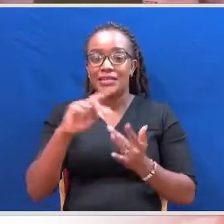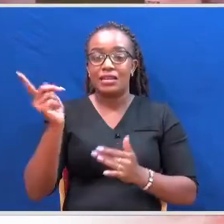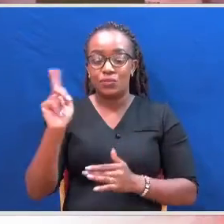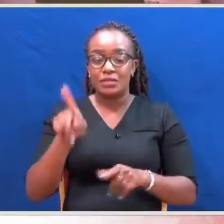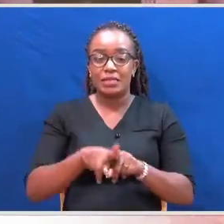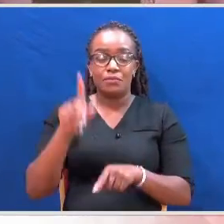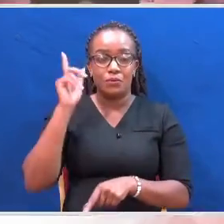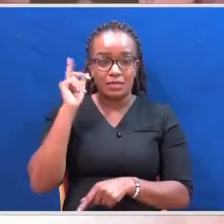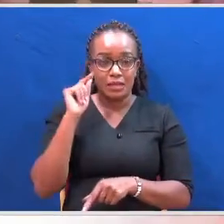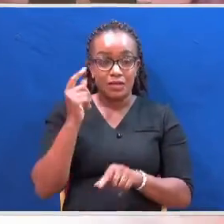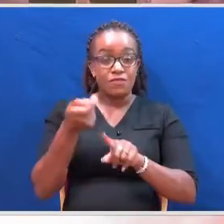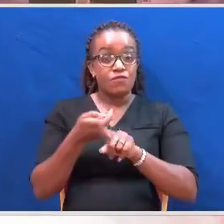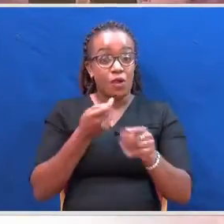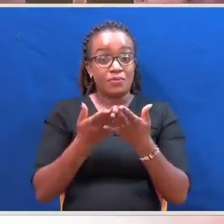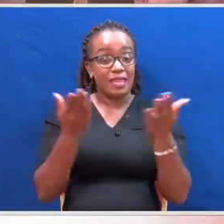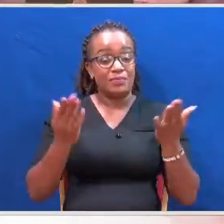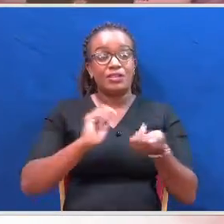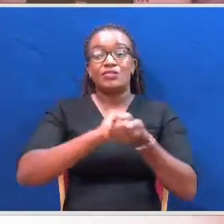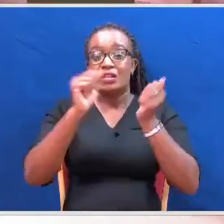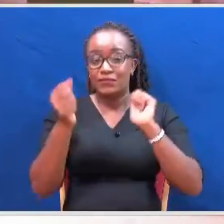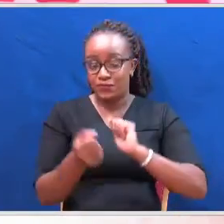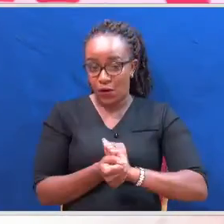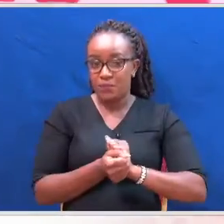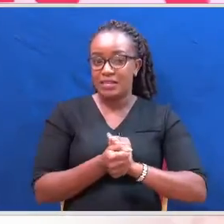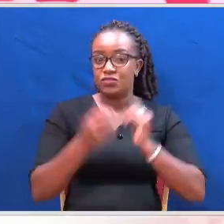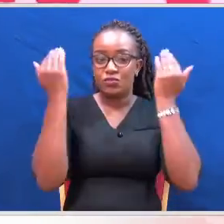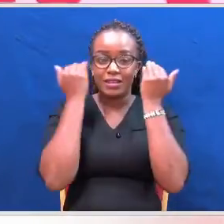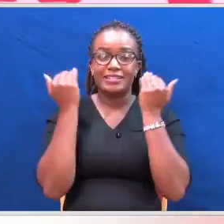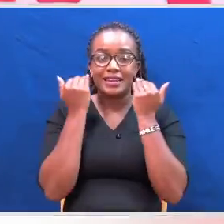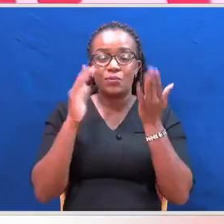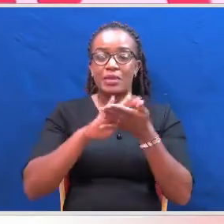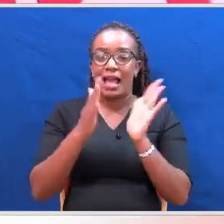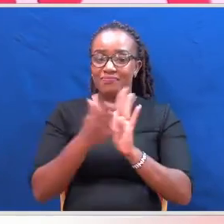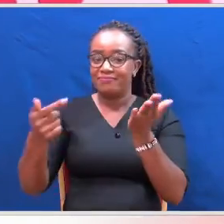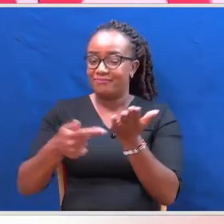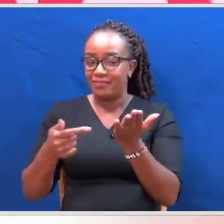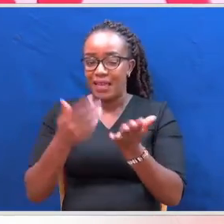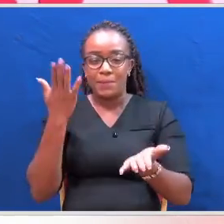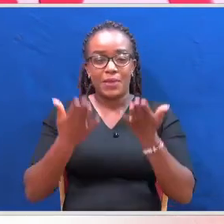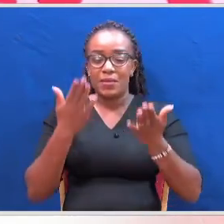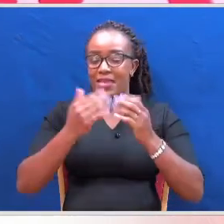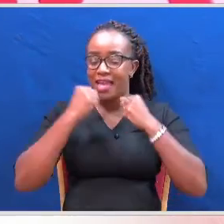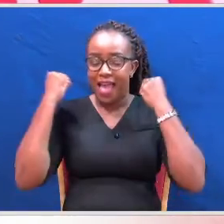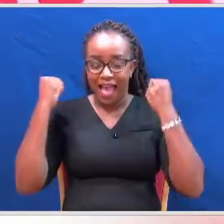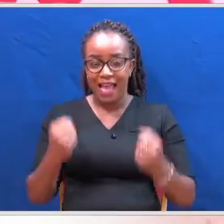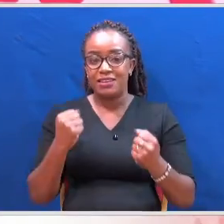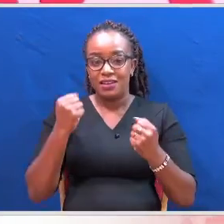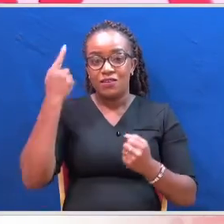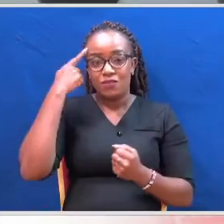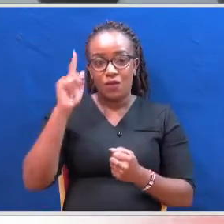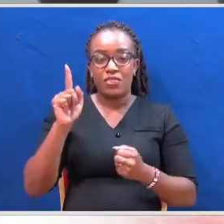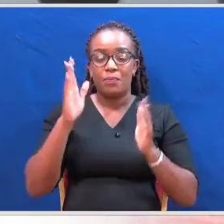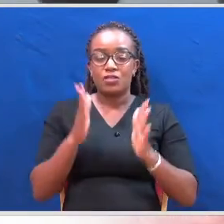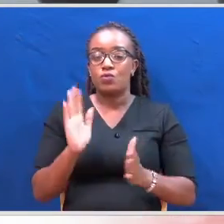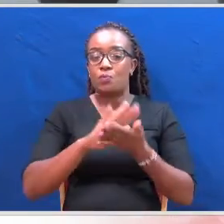them, transforming the judiciary digitally would be a make or break for Maraga's successor. It is now a